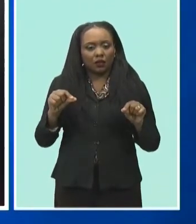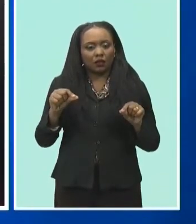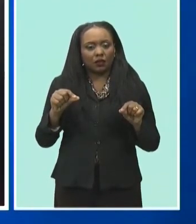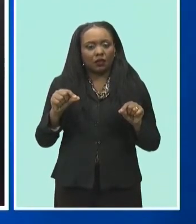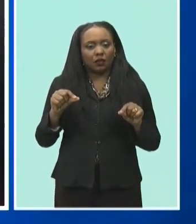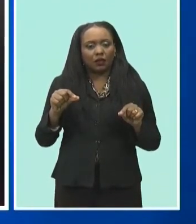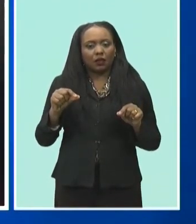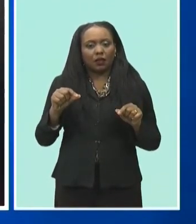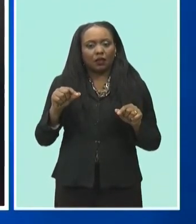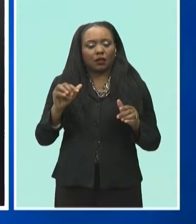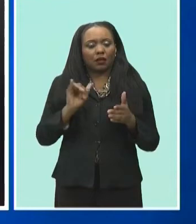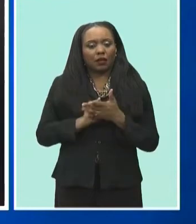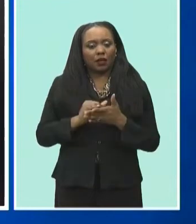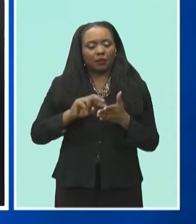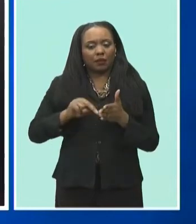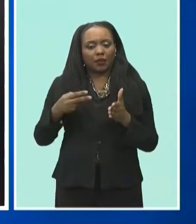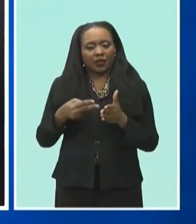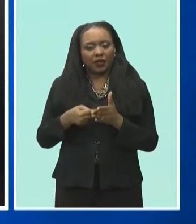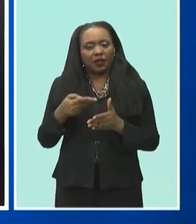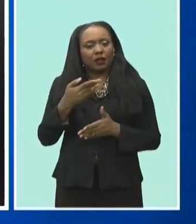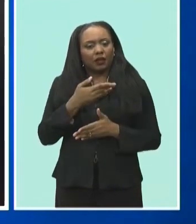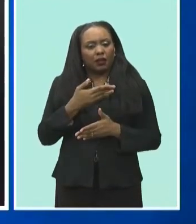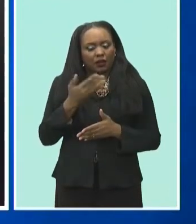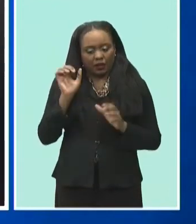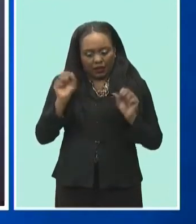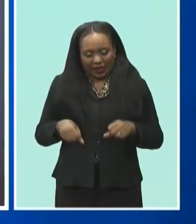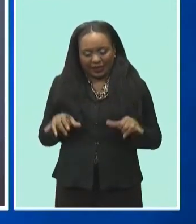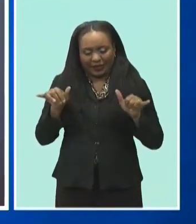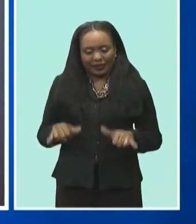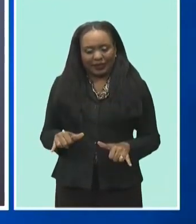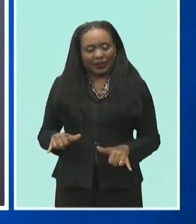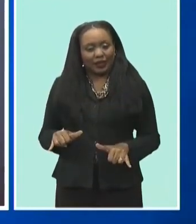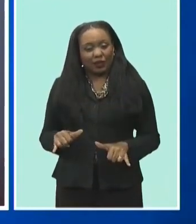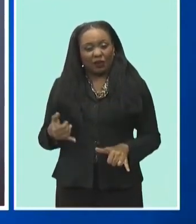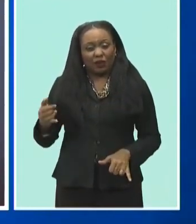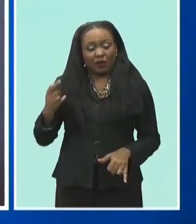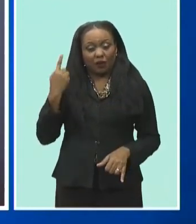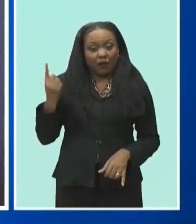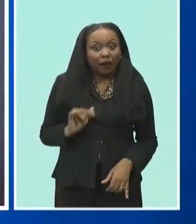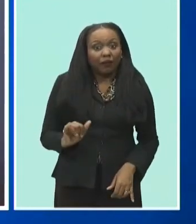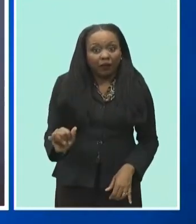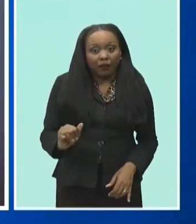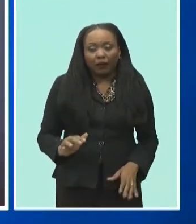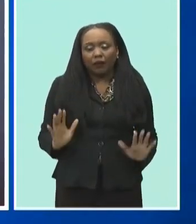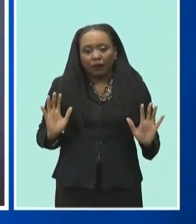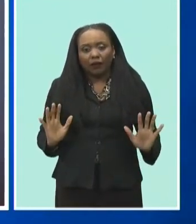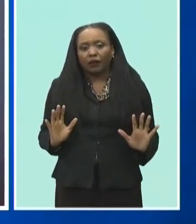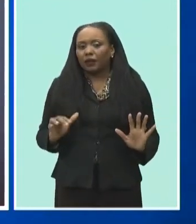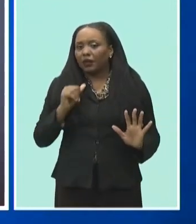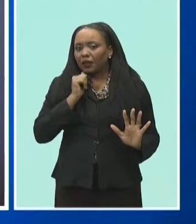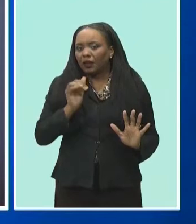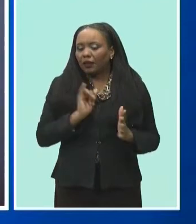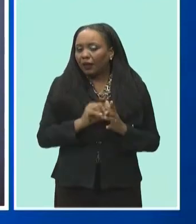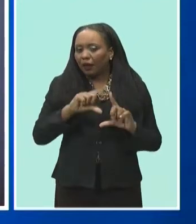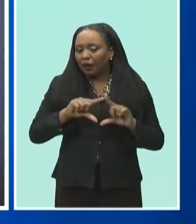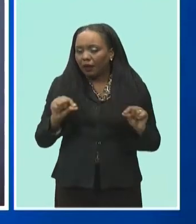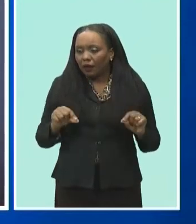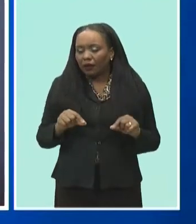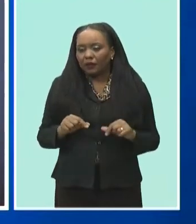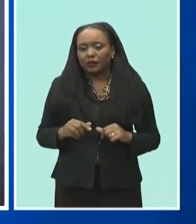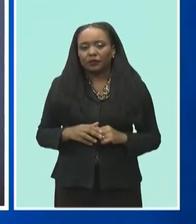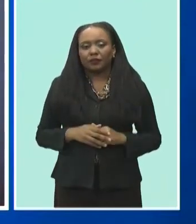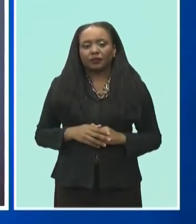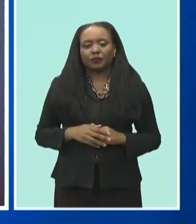them permanent residence. It's not a card that gives anybody an entitlement to vote. And I'll clear that up right away. It